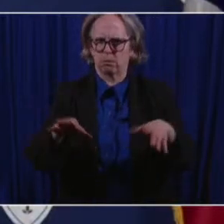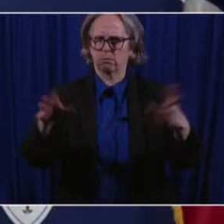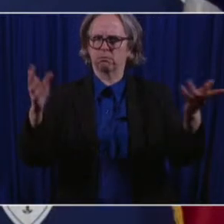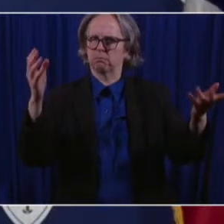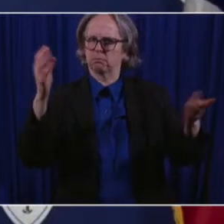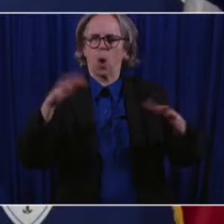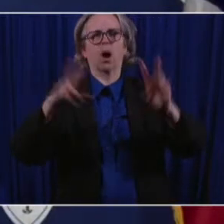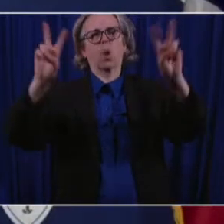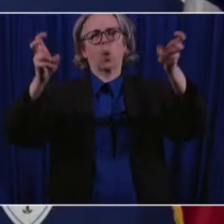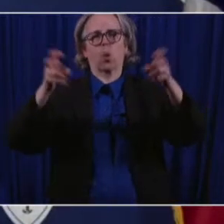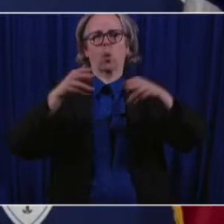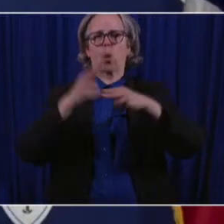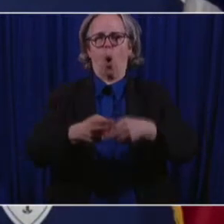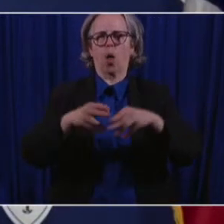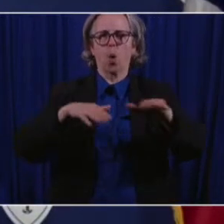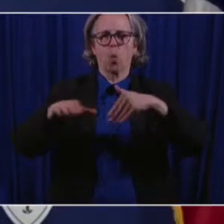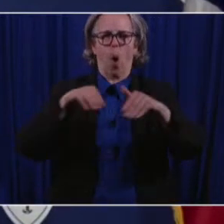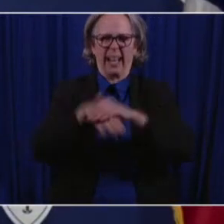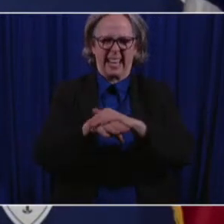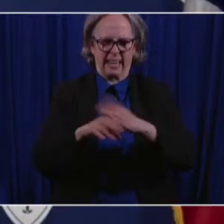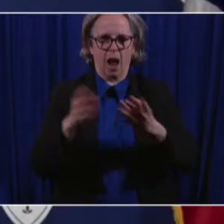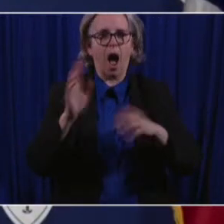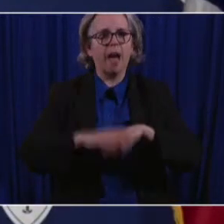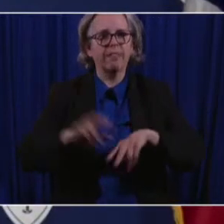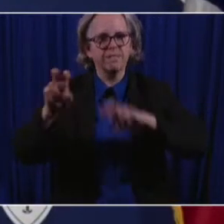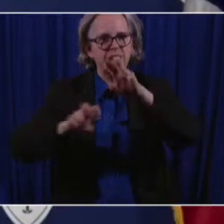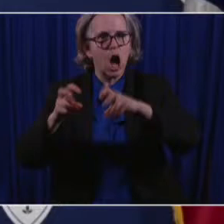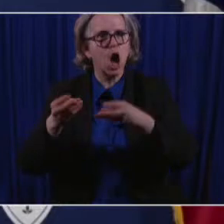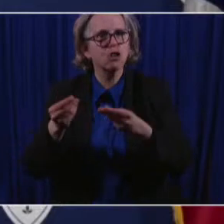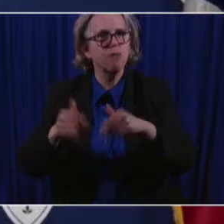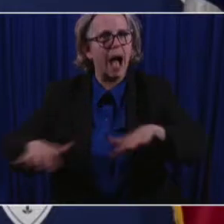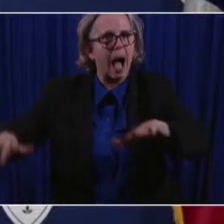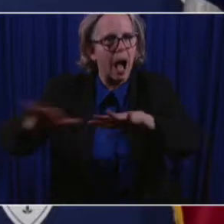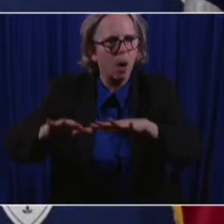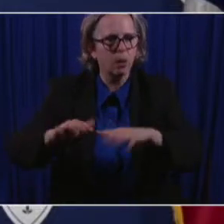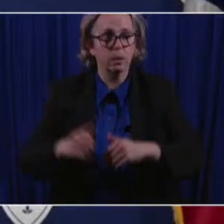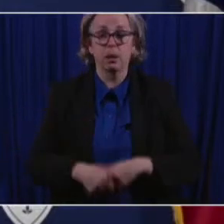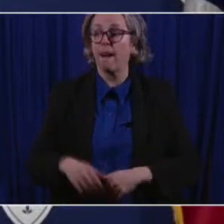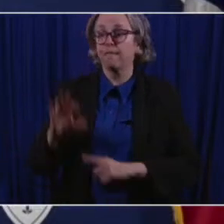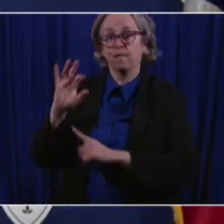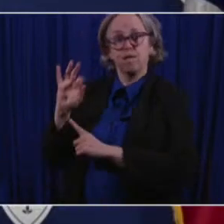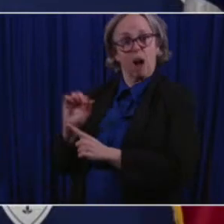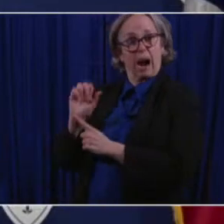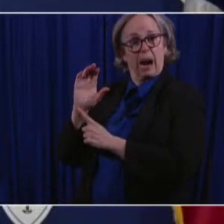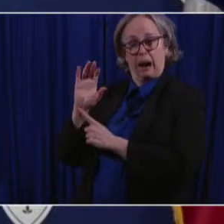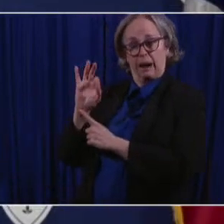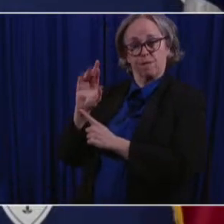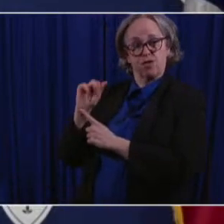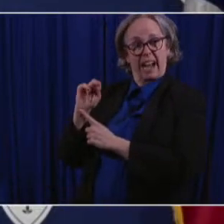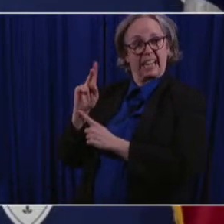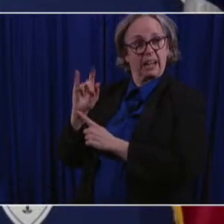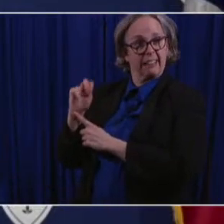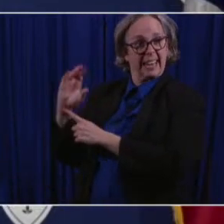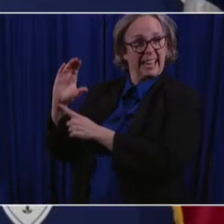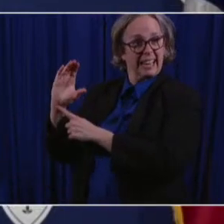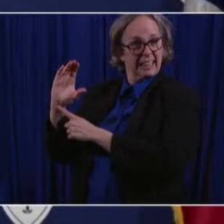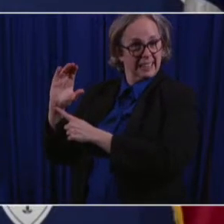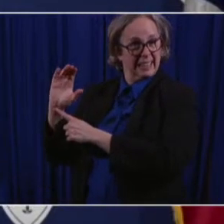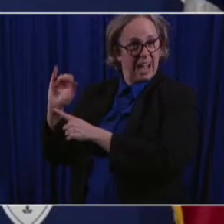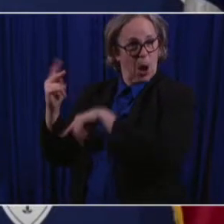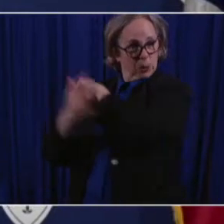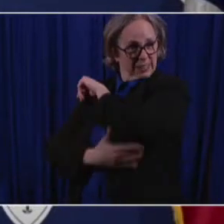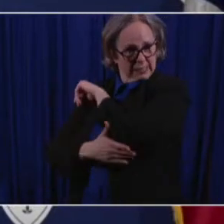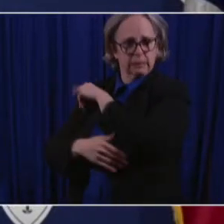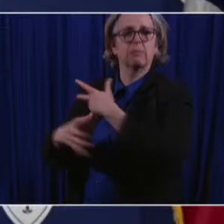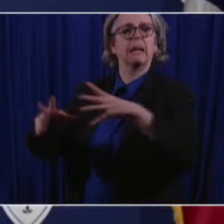fairgrounds. Franklin County health officials told us just this morning they have appointments available next week. They're also taking walk-ups. Hamilton County public